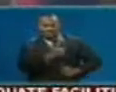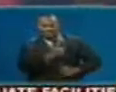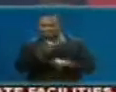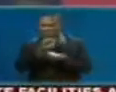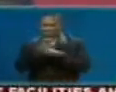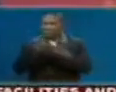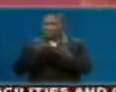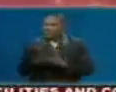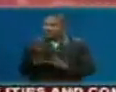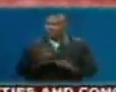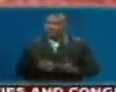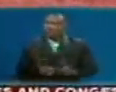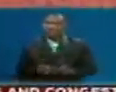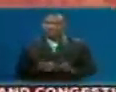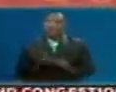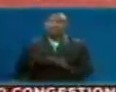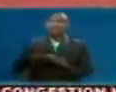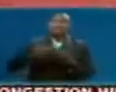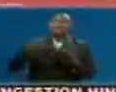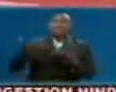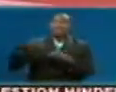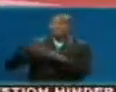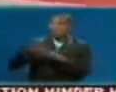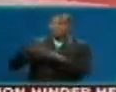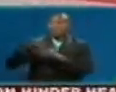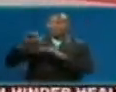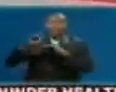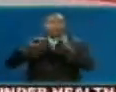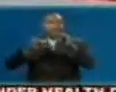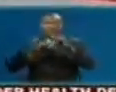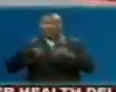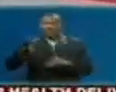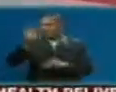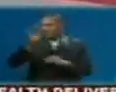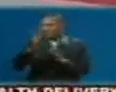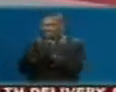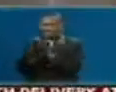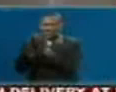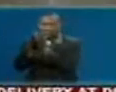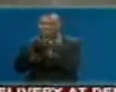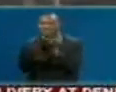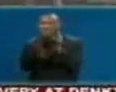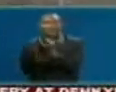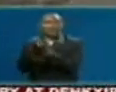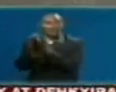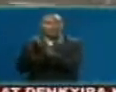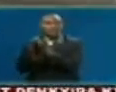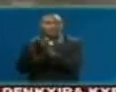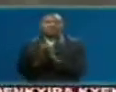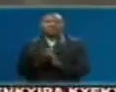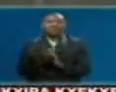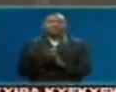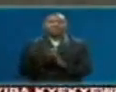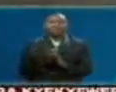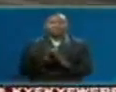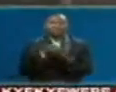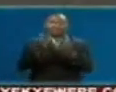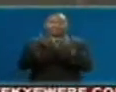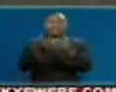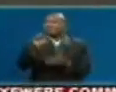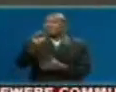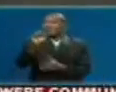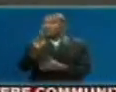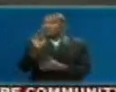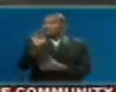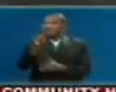effectively. Part of the program also includes the construction of four patrol boats and the expansion of the naval dockyard